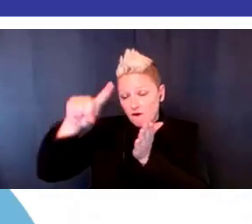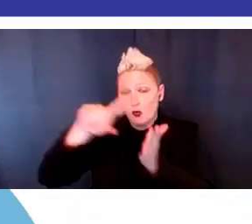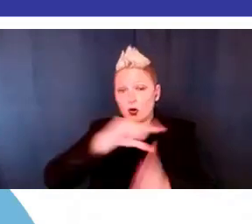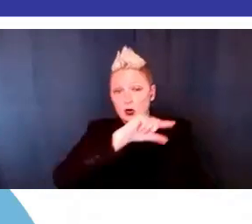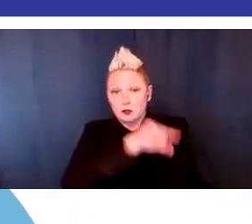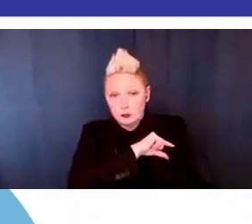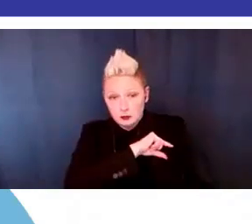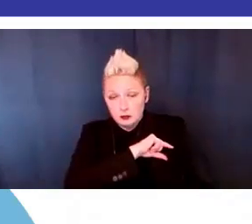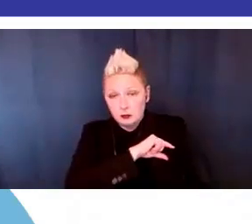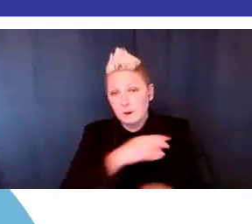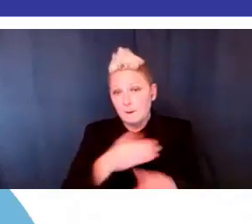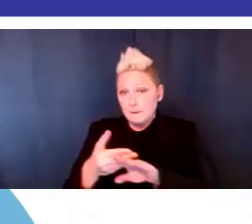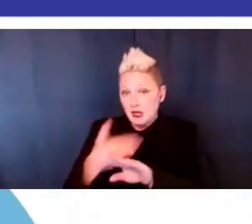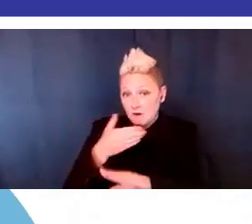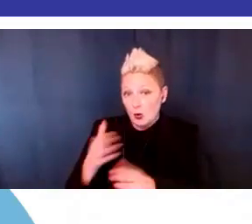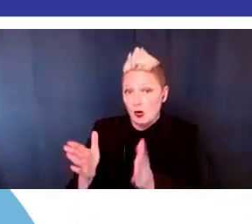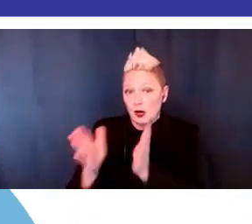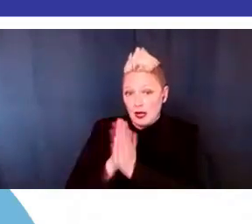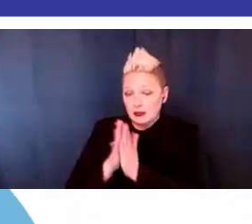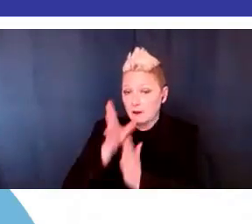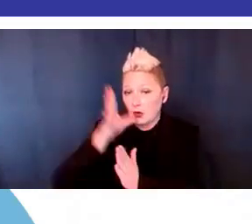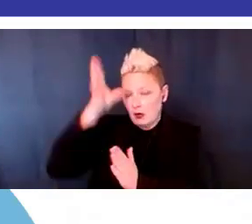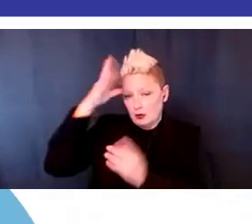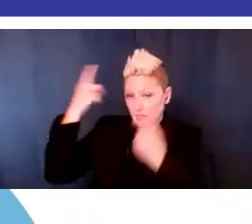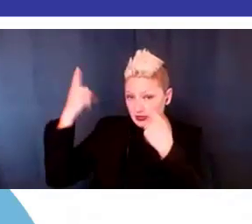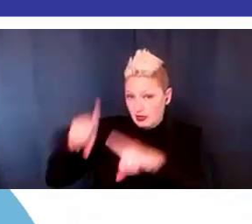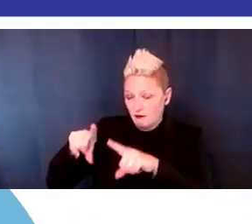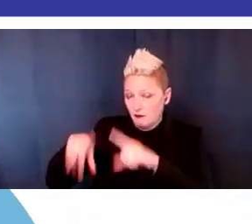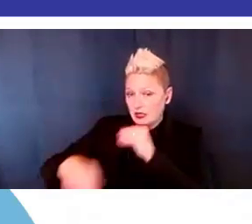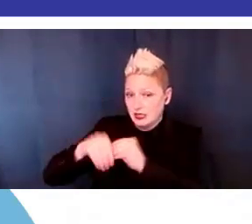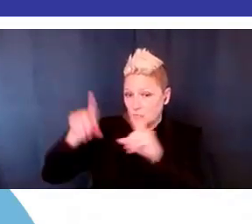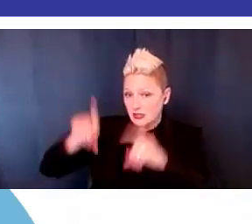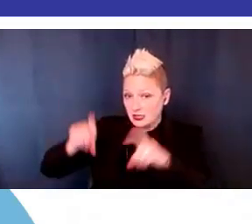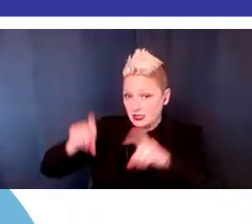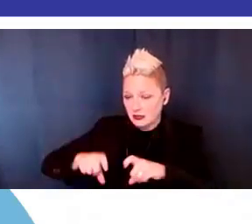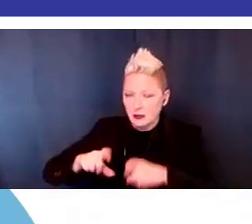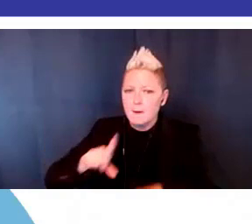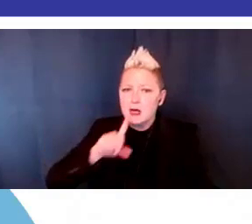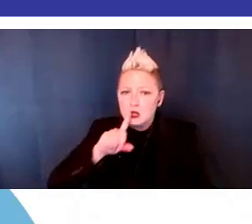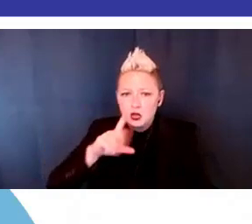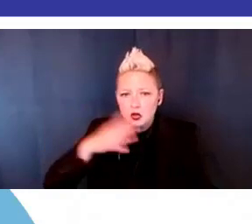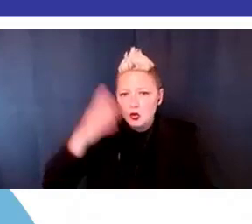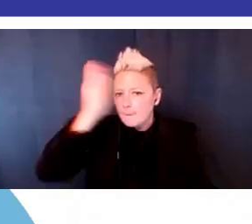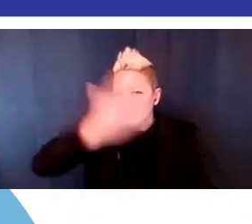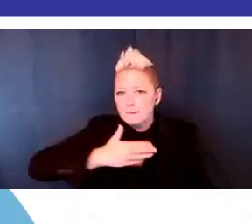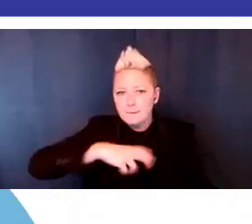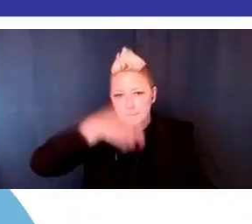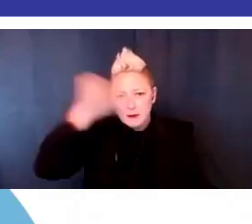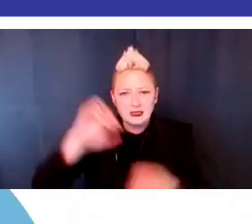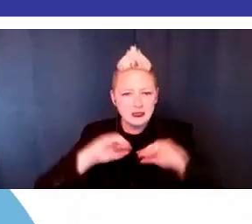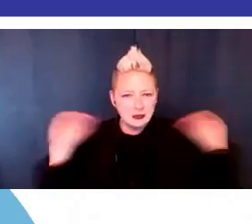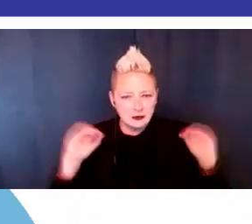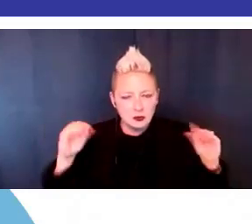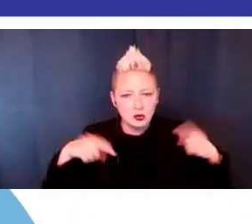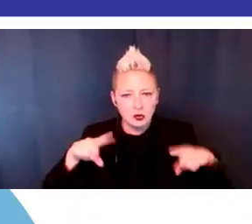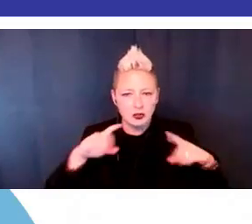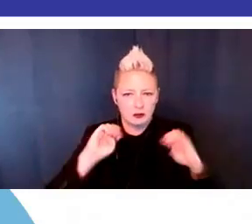parental consent for additional testing helps ensure nothing is missed during the evaluation